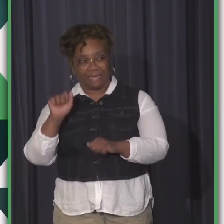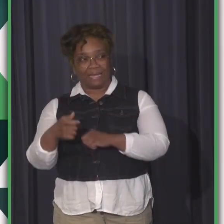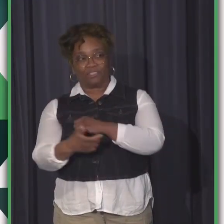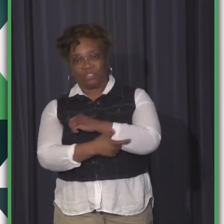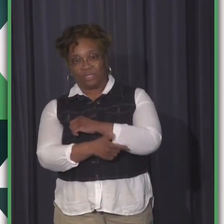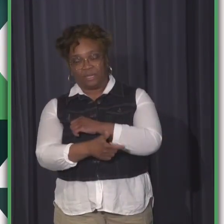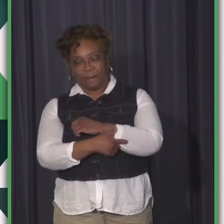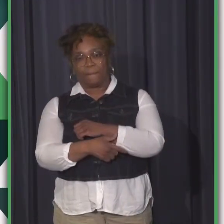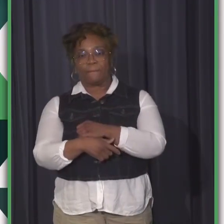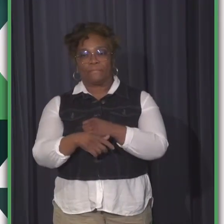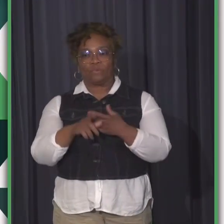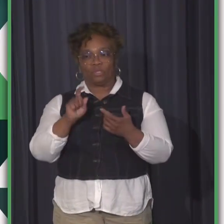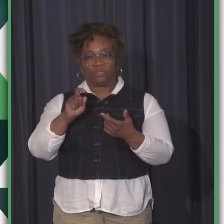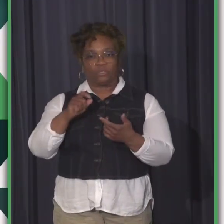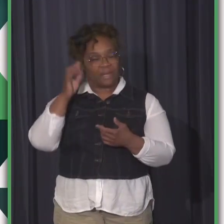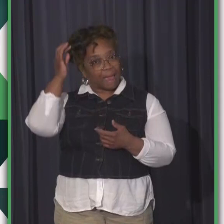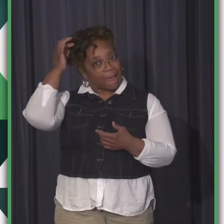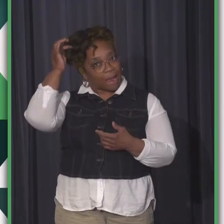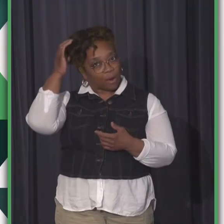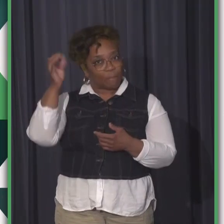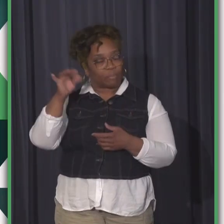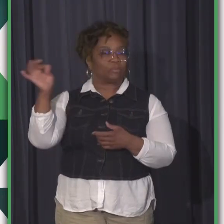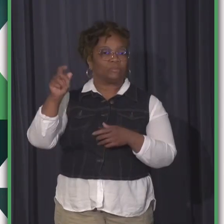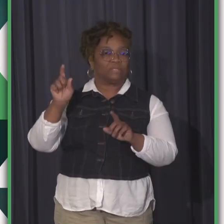Next speaker.